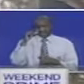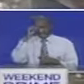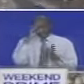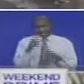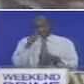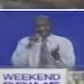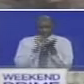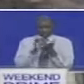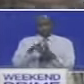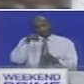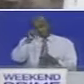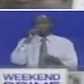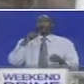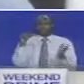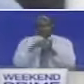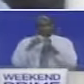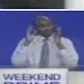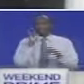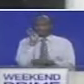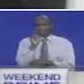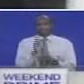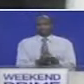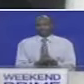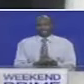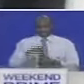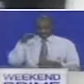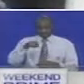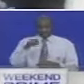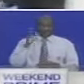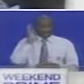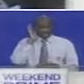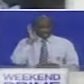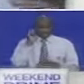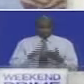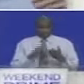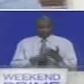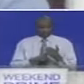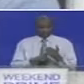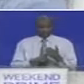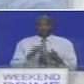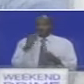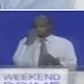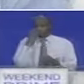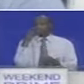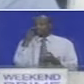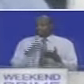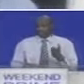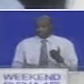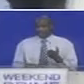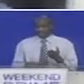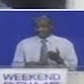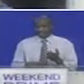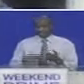cha mtema kuni. Leo nimesikia William Ruto akisema